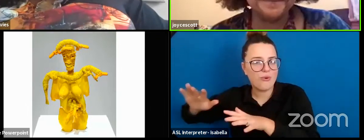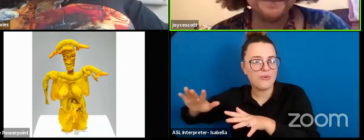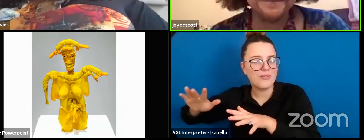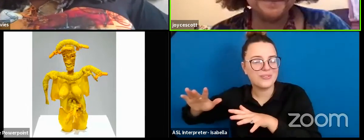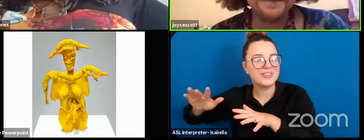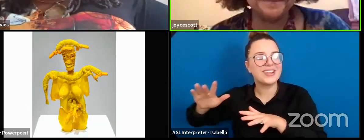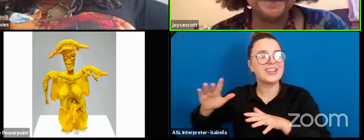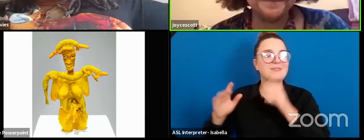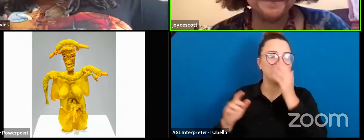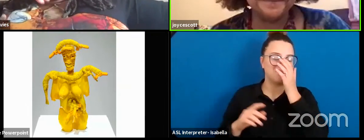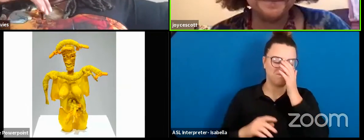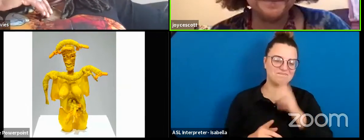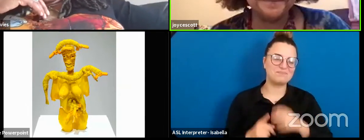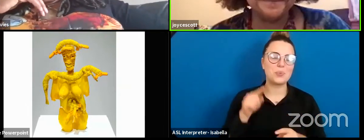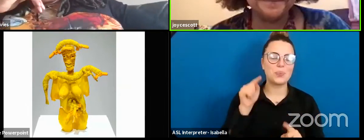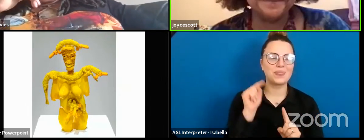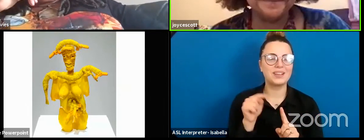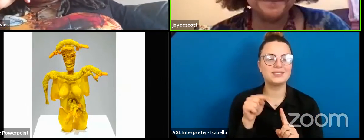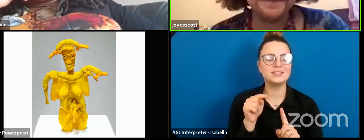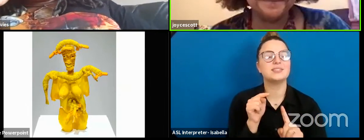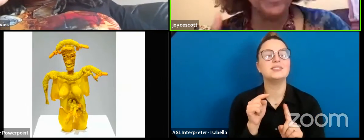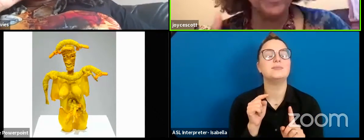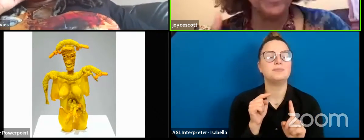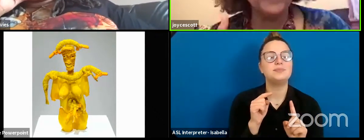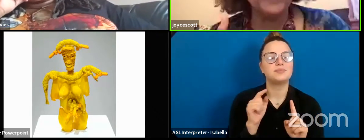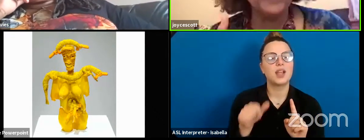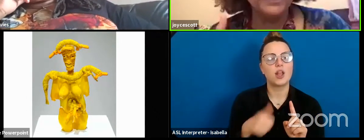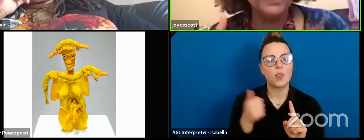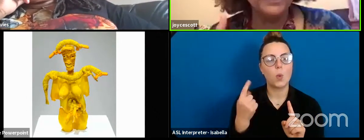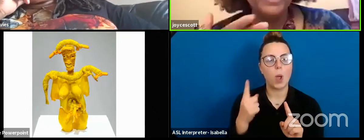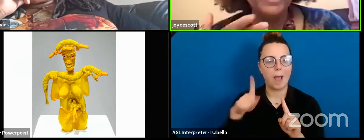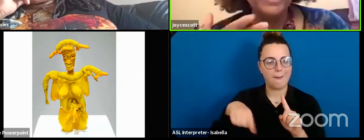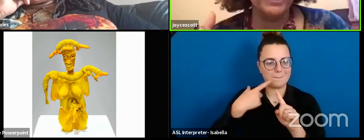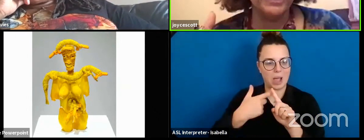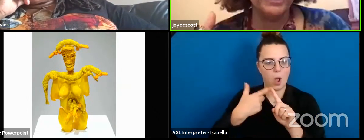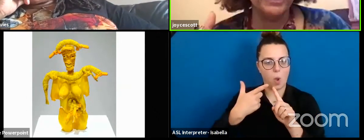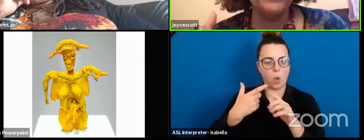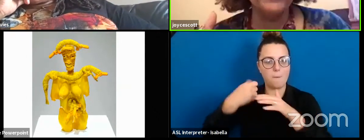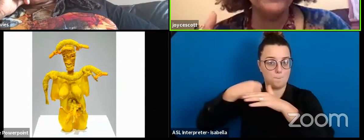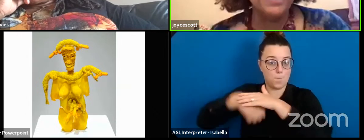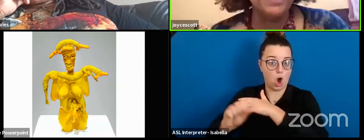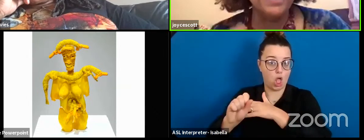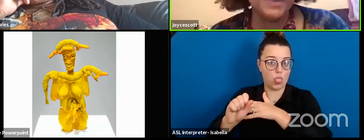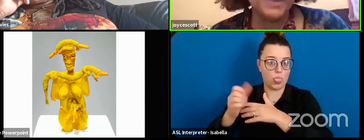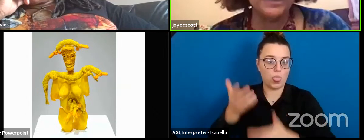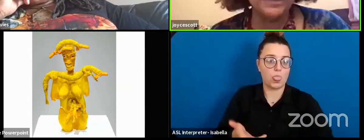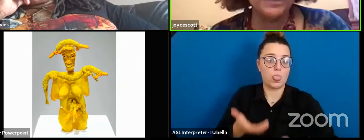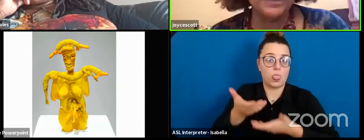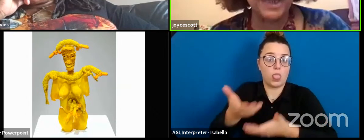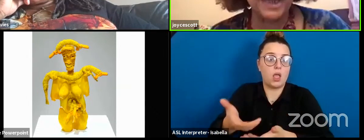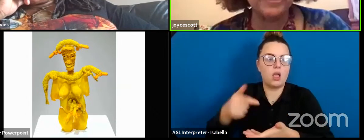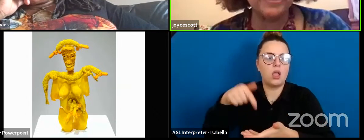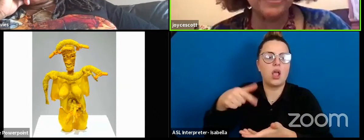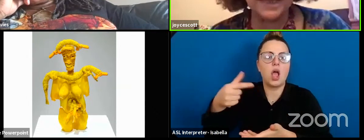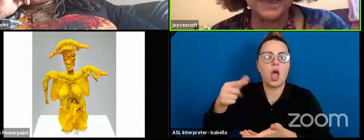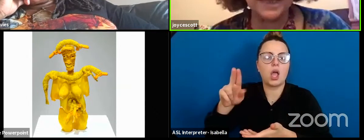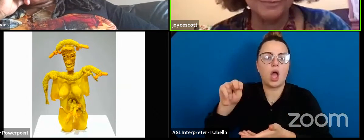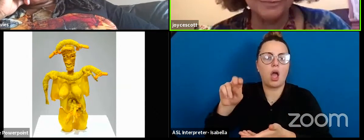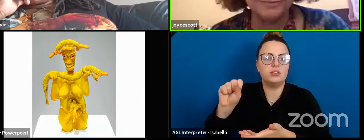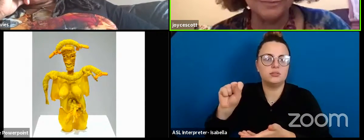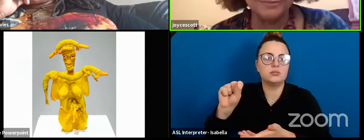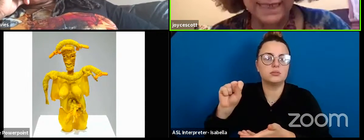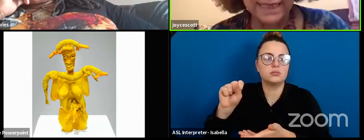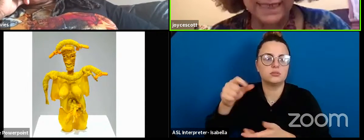This is another one about giving birth. She's giving birth to guns. I don't exactly understand everything that